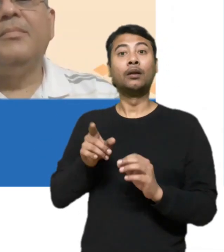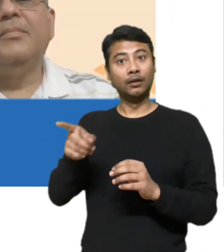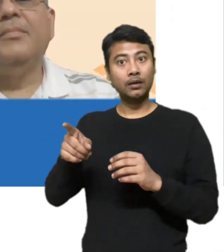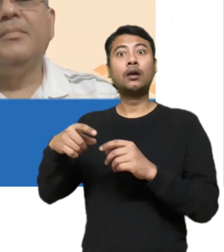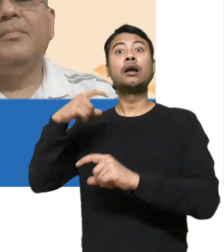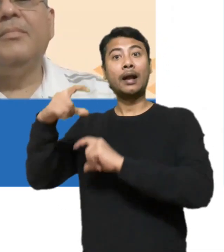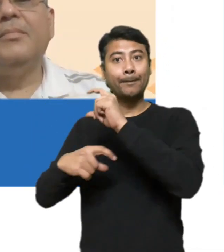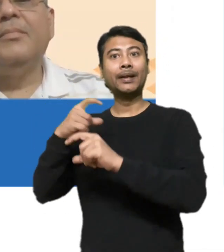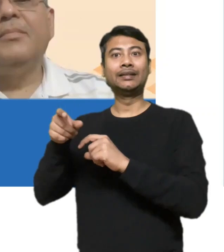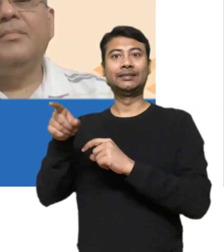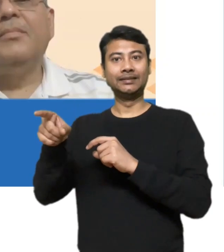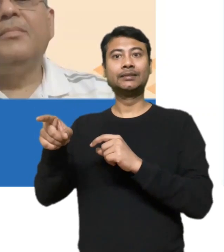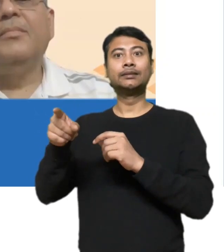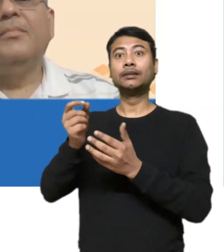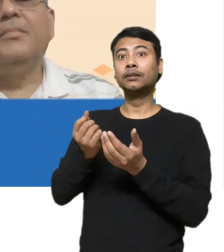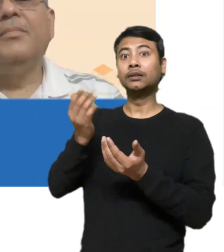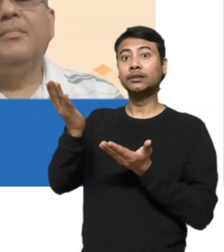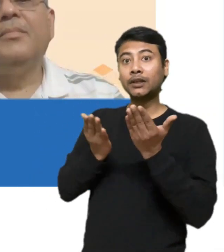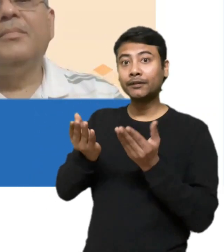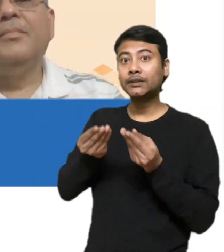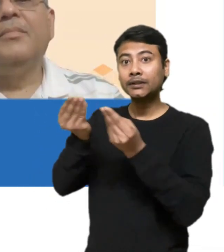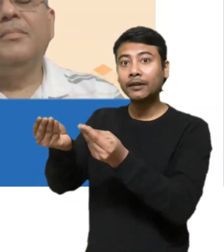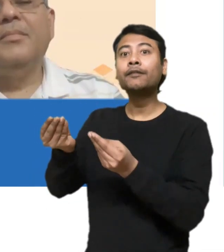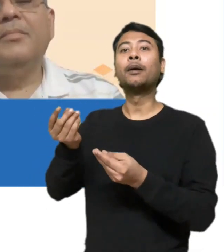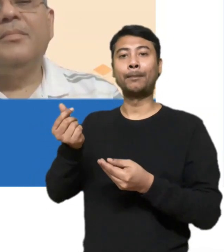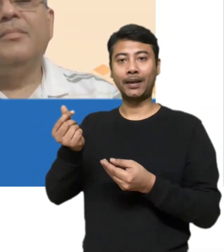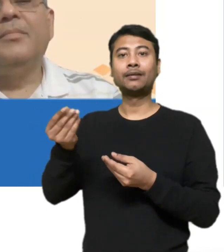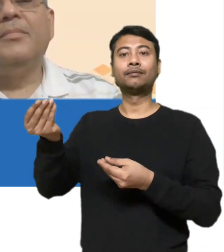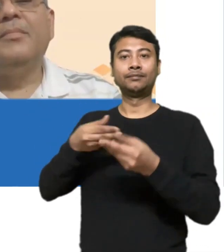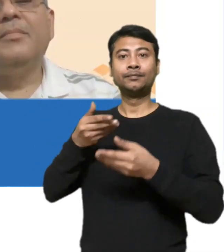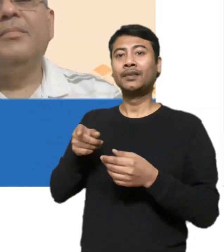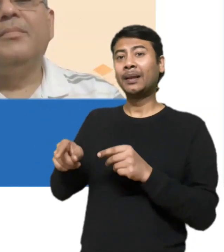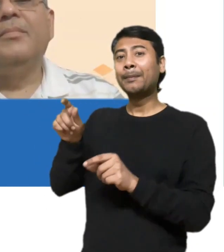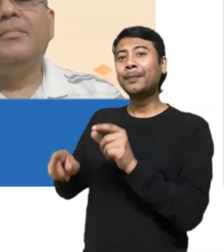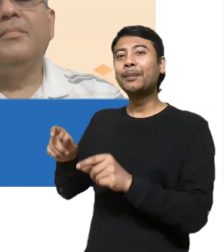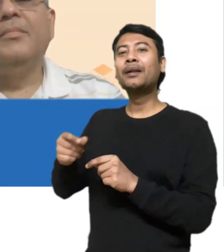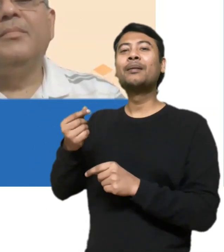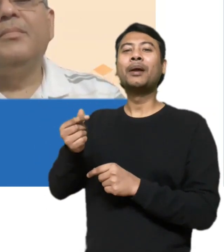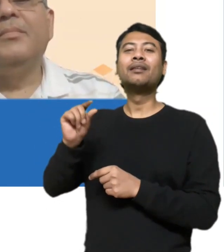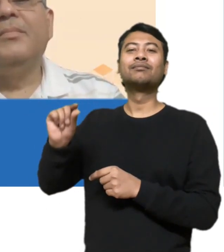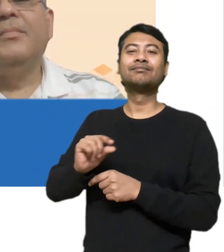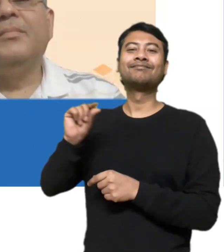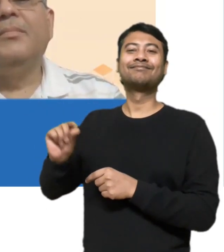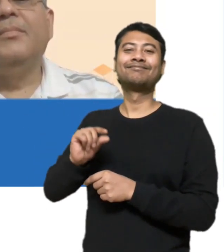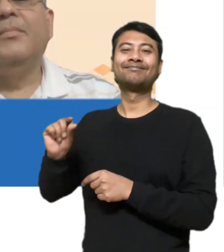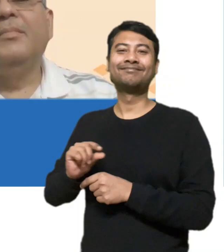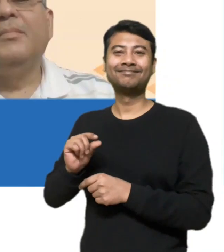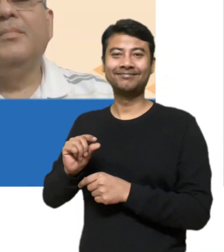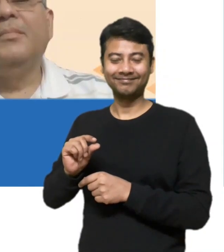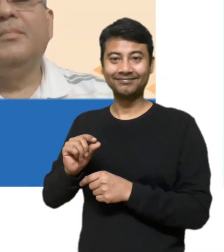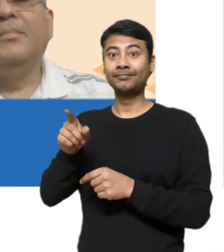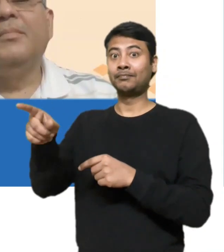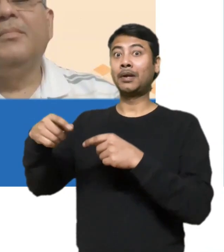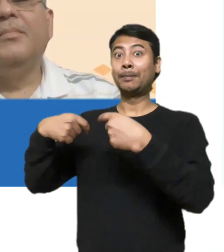And now what we've done, and we really hope we get somewhere with this, is that you can just have a widget